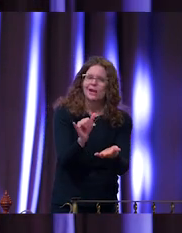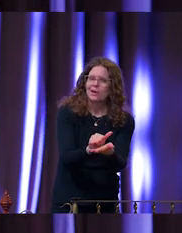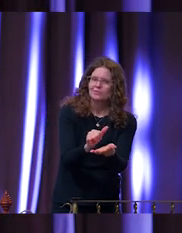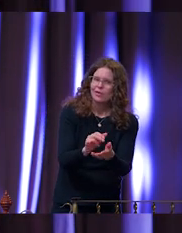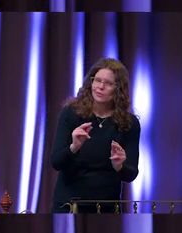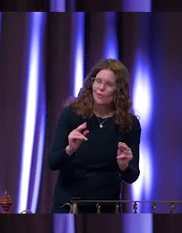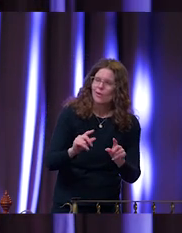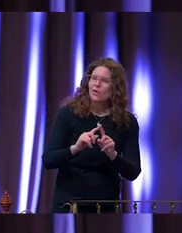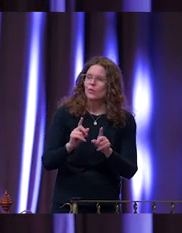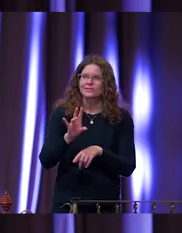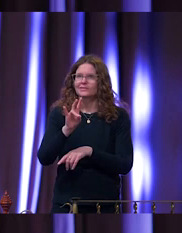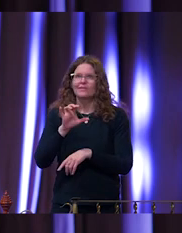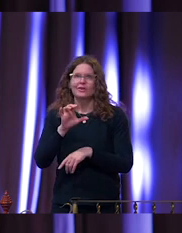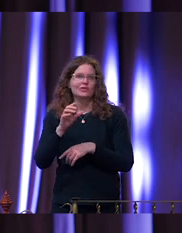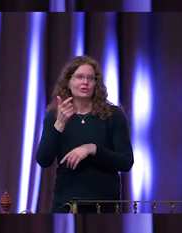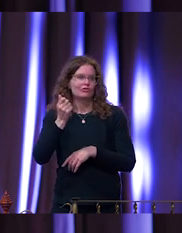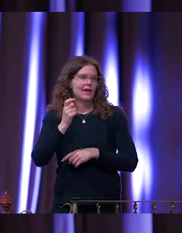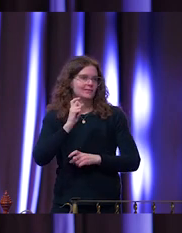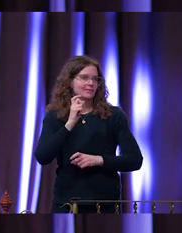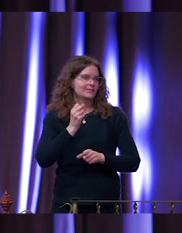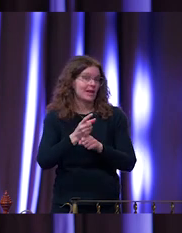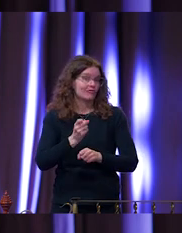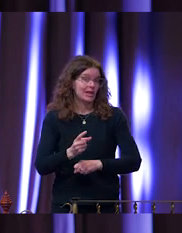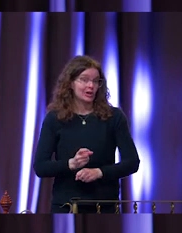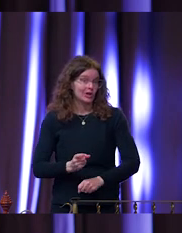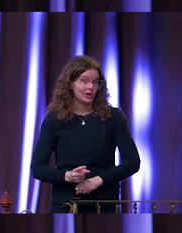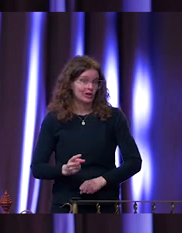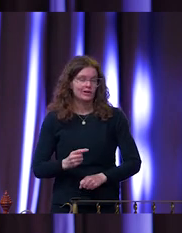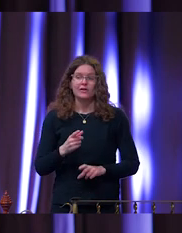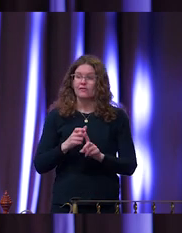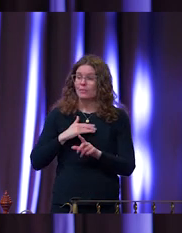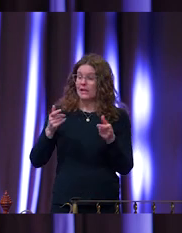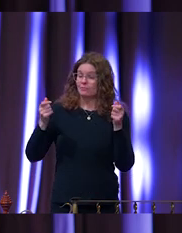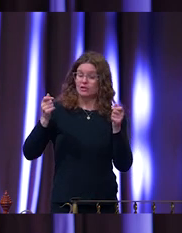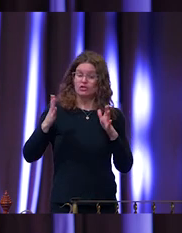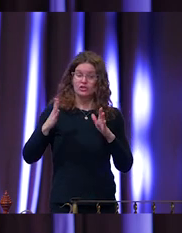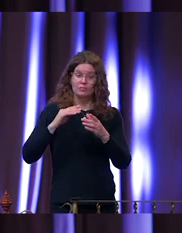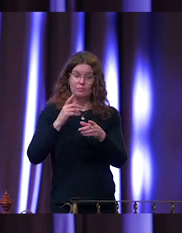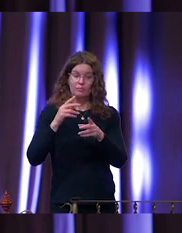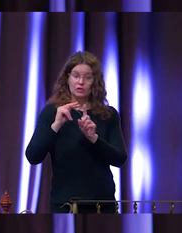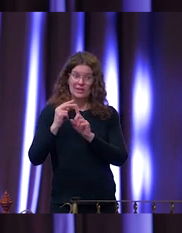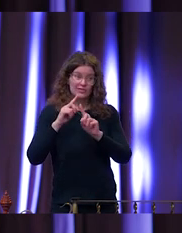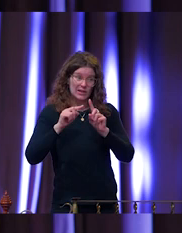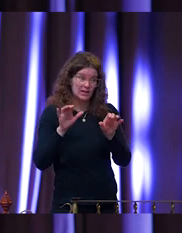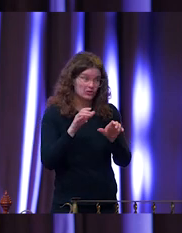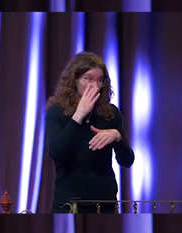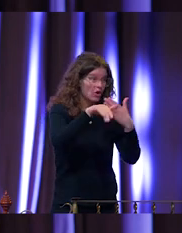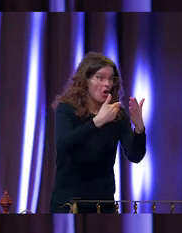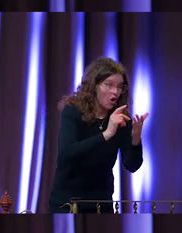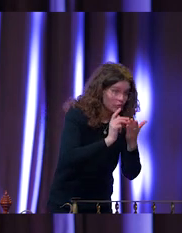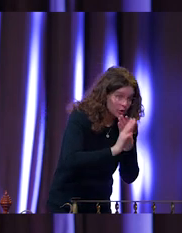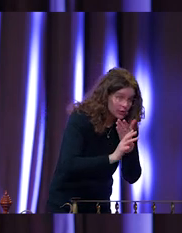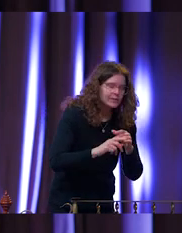700 grants a year, so it's not not something from an administrative standpoint that we can do for every program, but